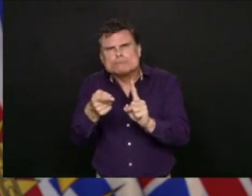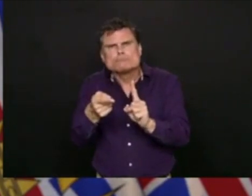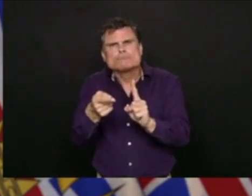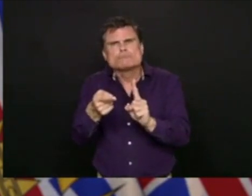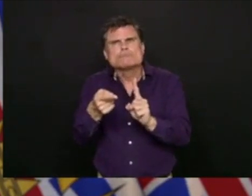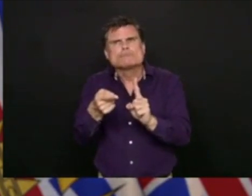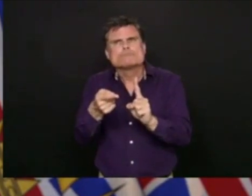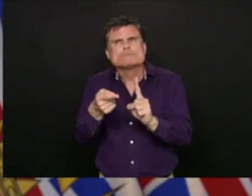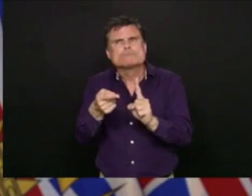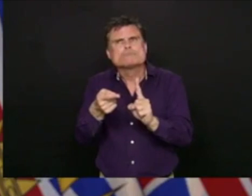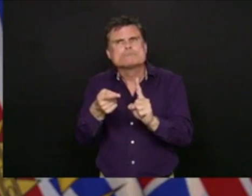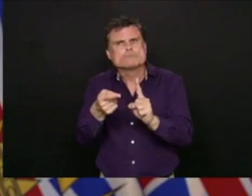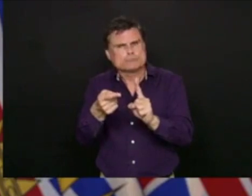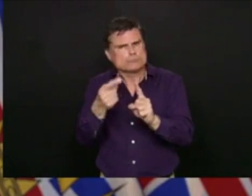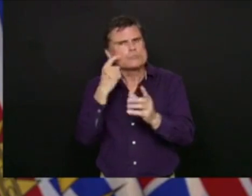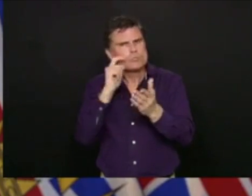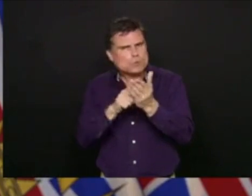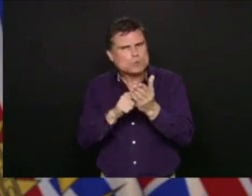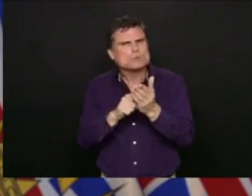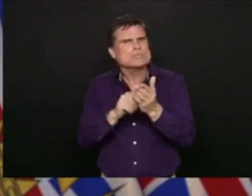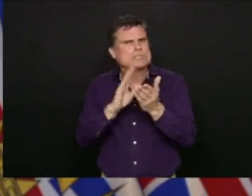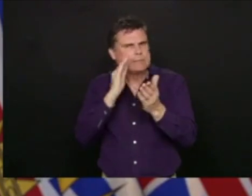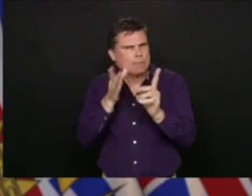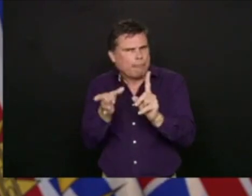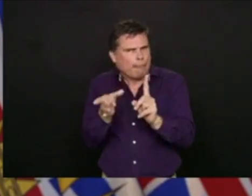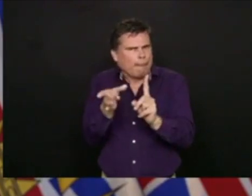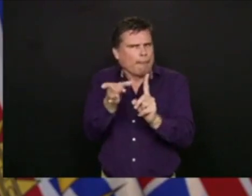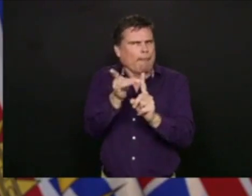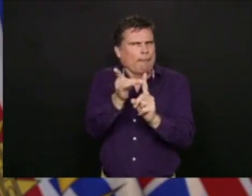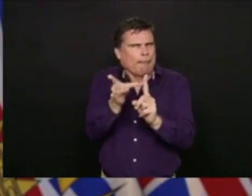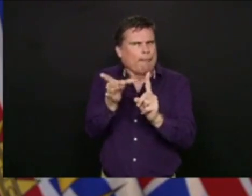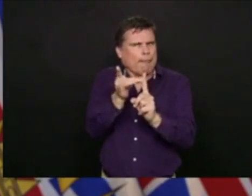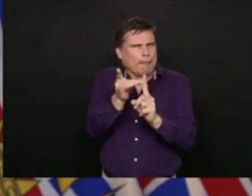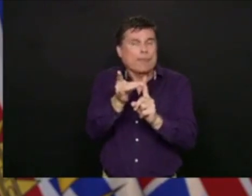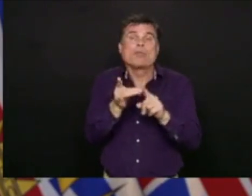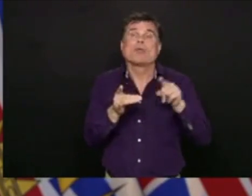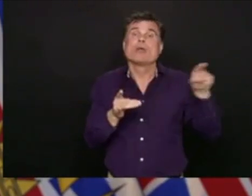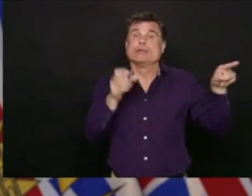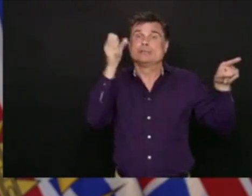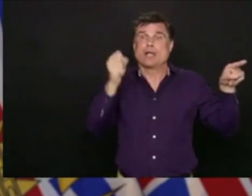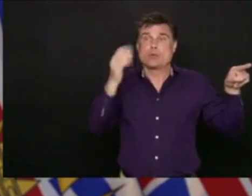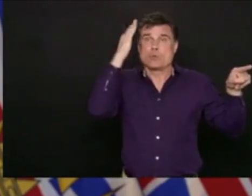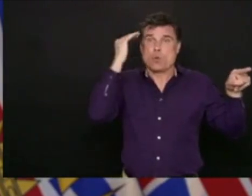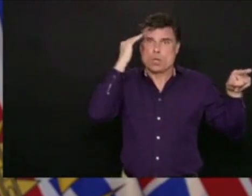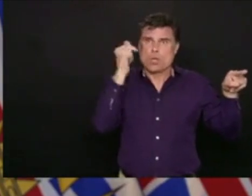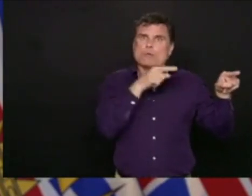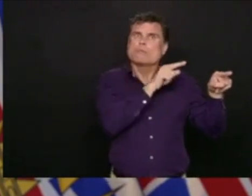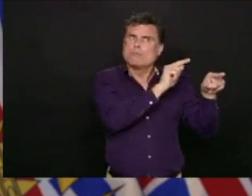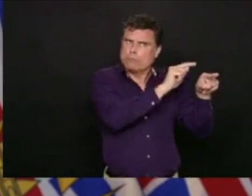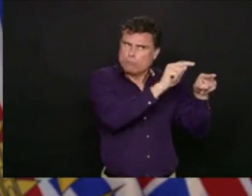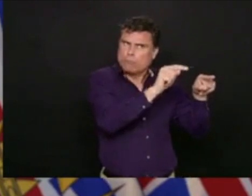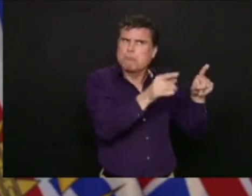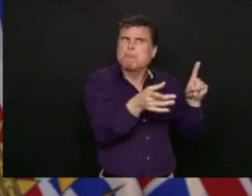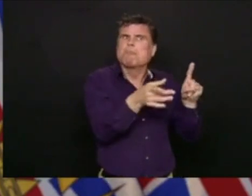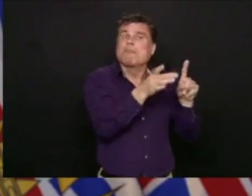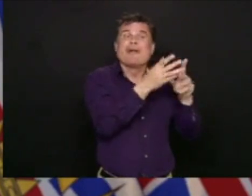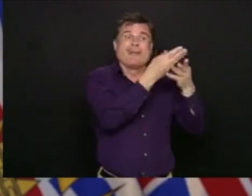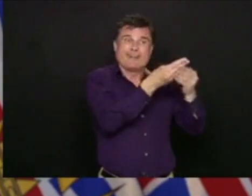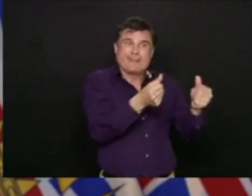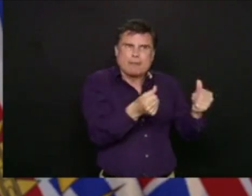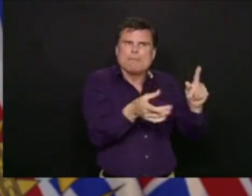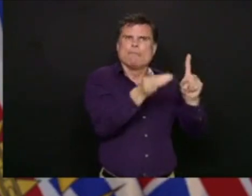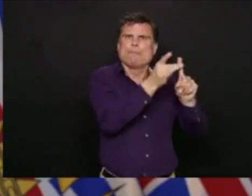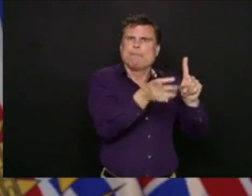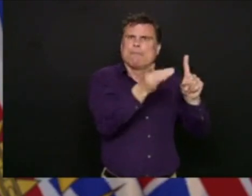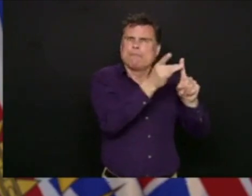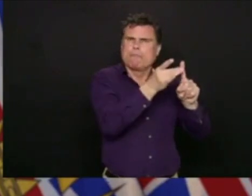that we didn't know whether it was just that they were shedding virus that was not live virus, because the tests that we have are